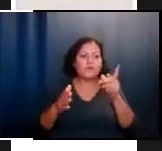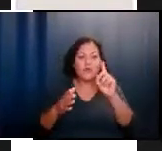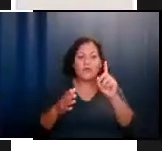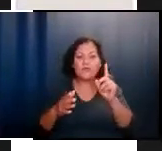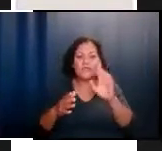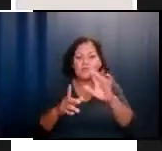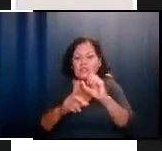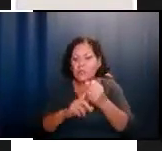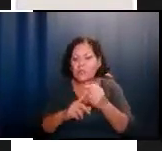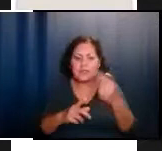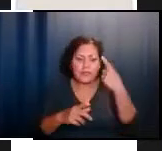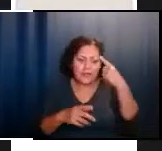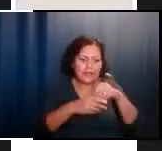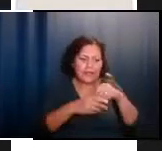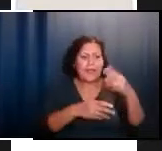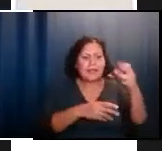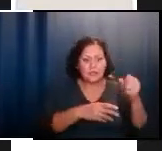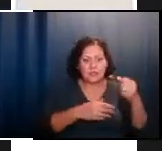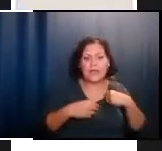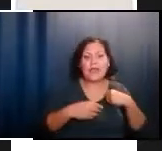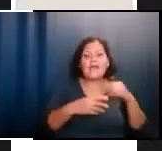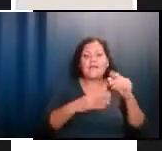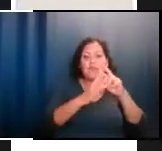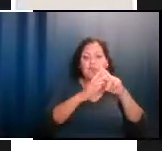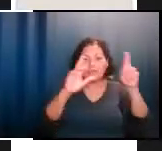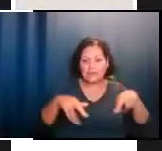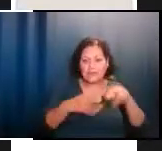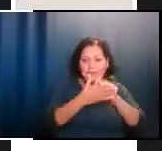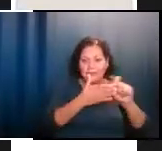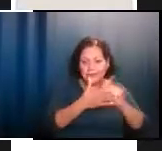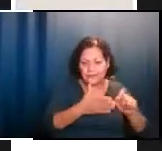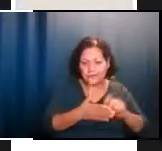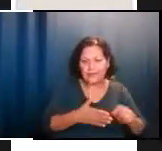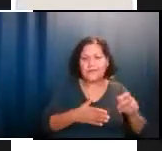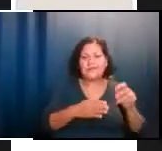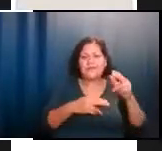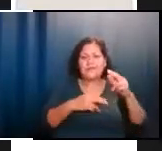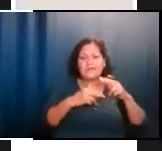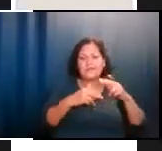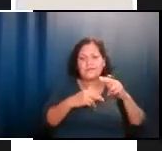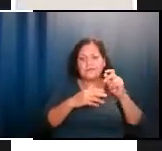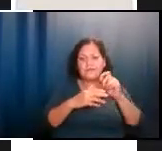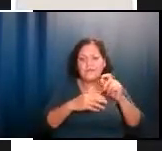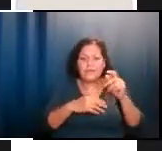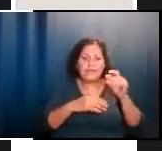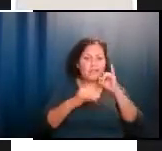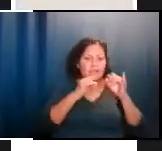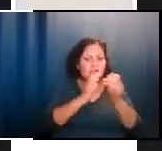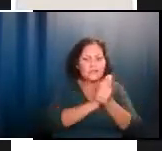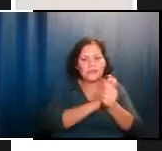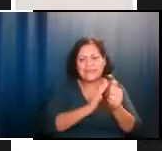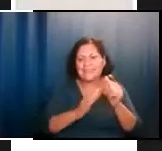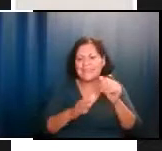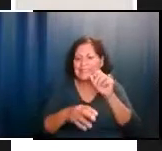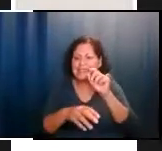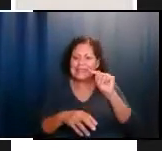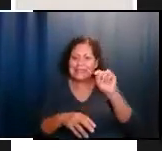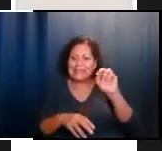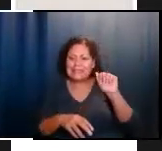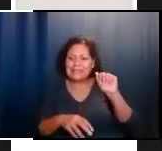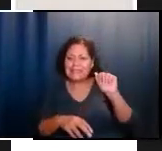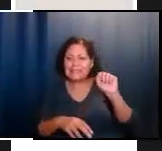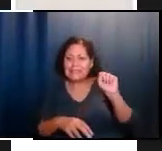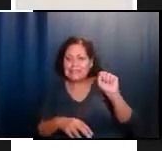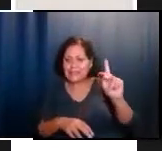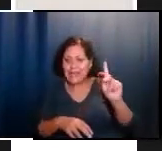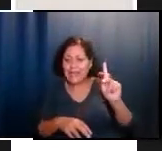building, teach interview schools, do some job training, task analysis, things like that that are going to help